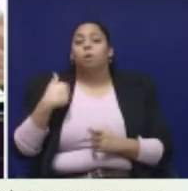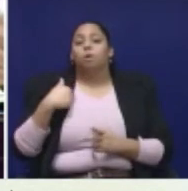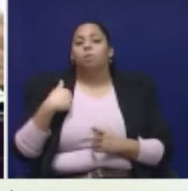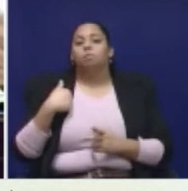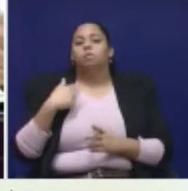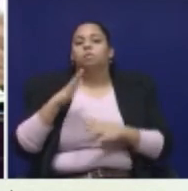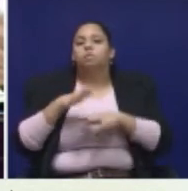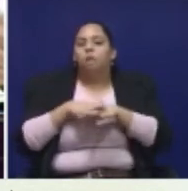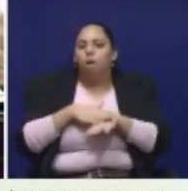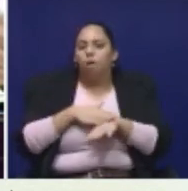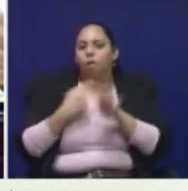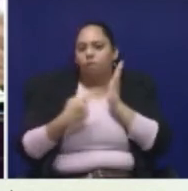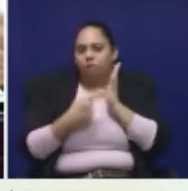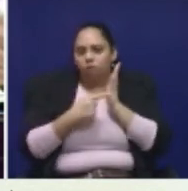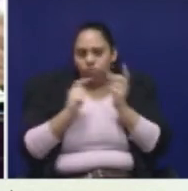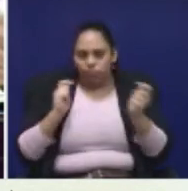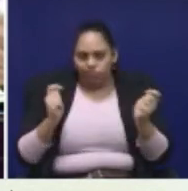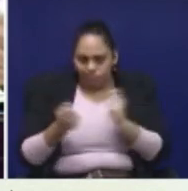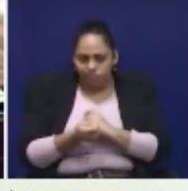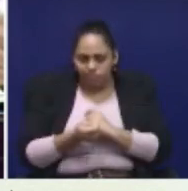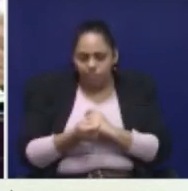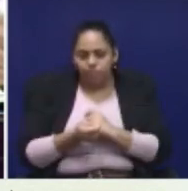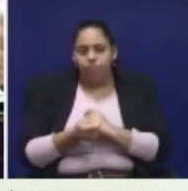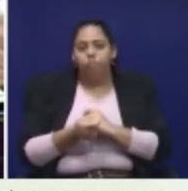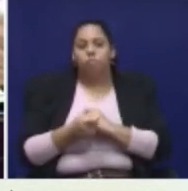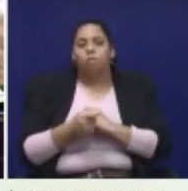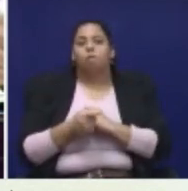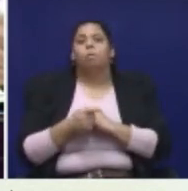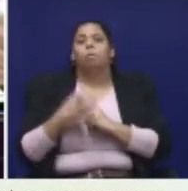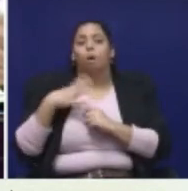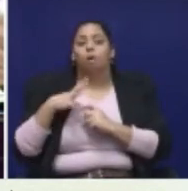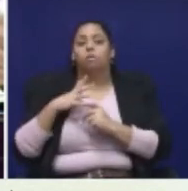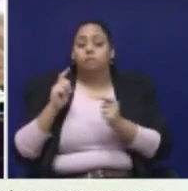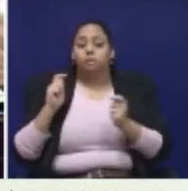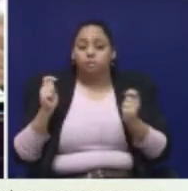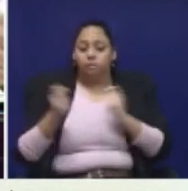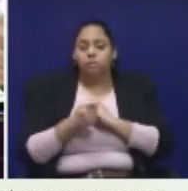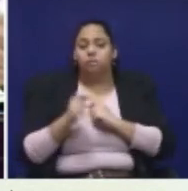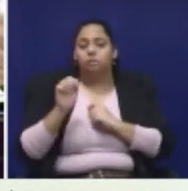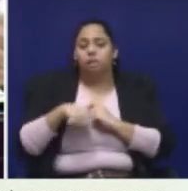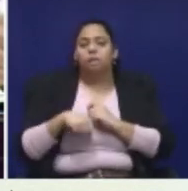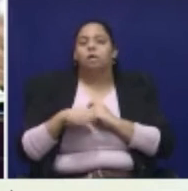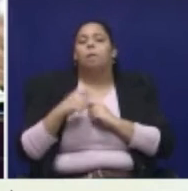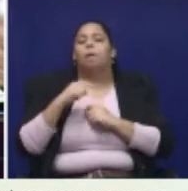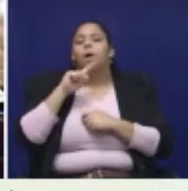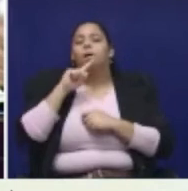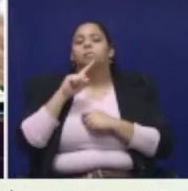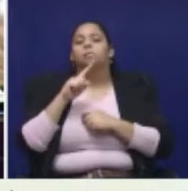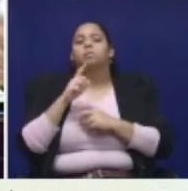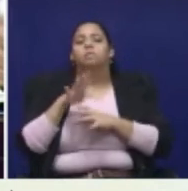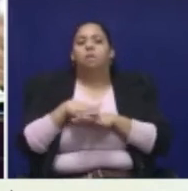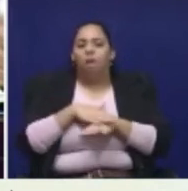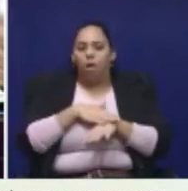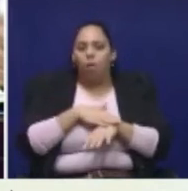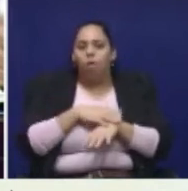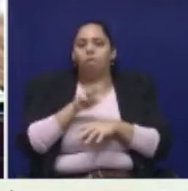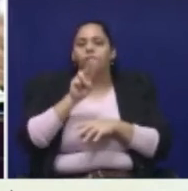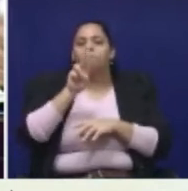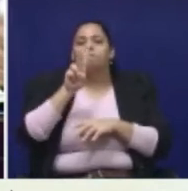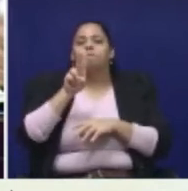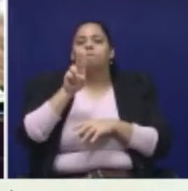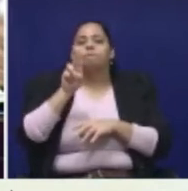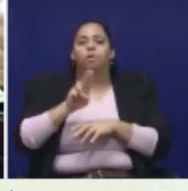slow pace of digital transformation. And while the shift to digital-only editions for the Vuk'uzenzele